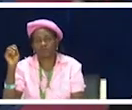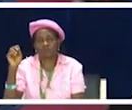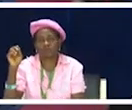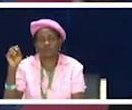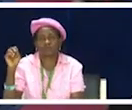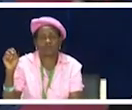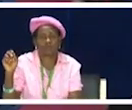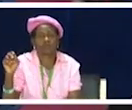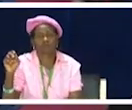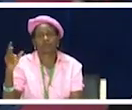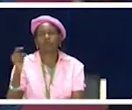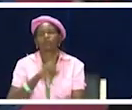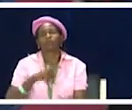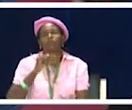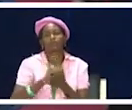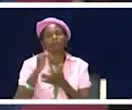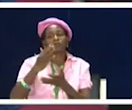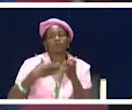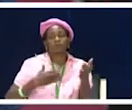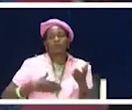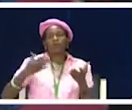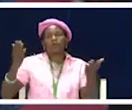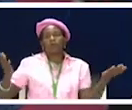The Lord said there's someone here.